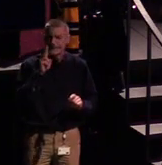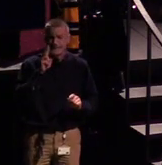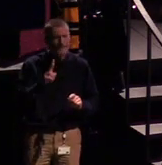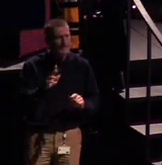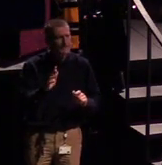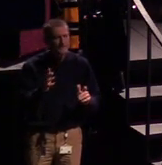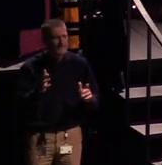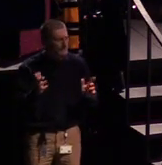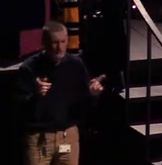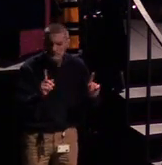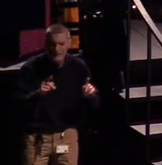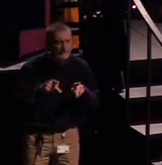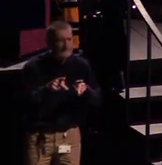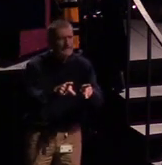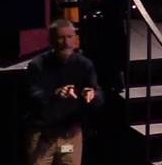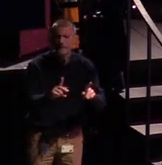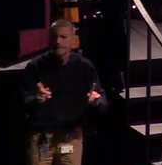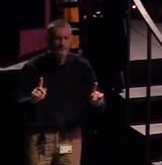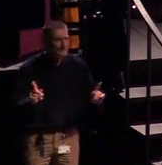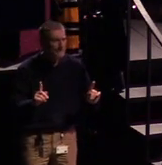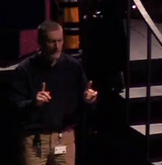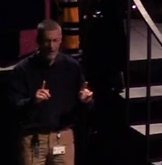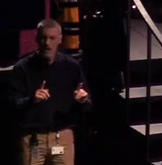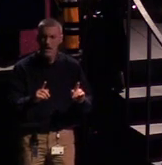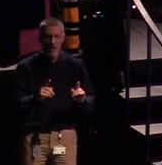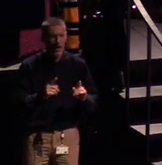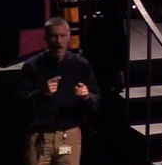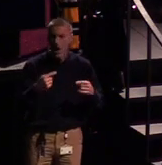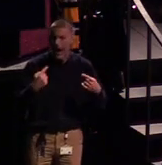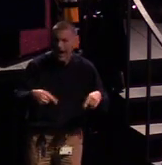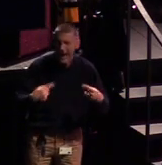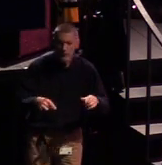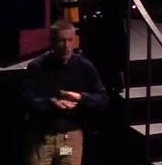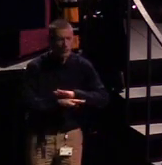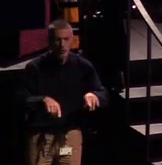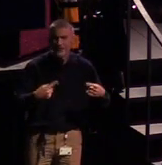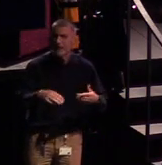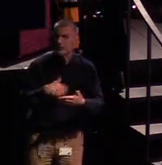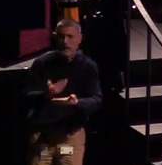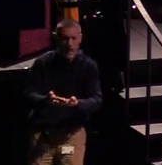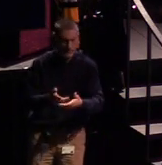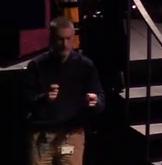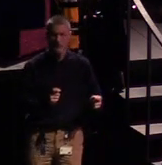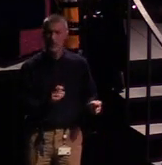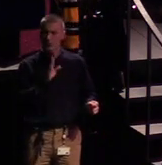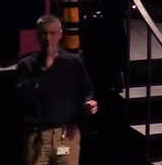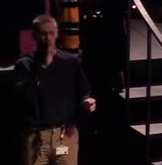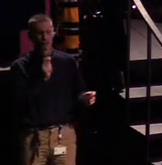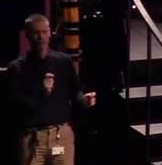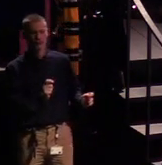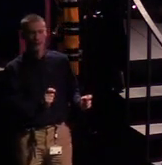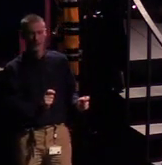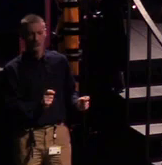biscuit but by subtly moving the goal posts of who's eligible for them many disabled people have lost